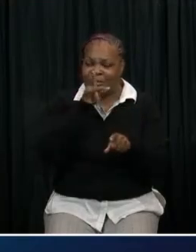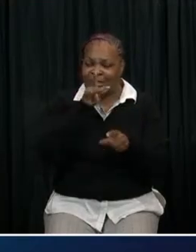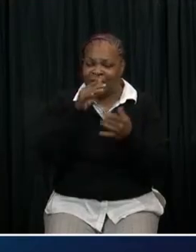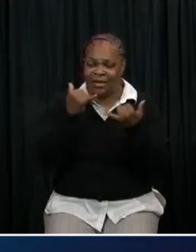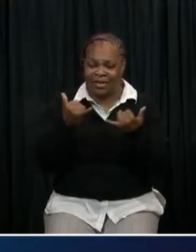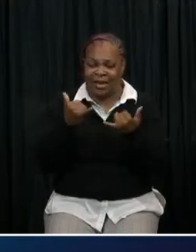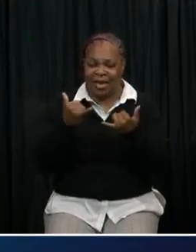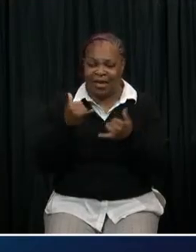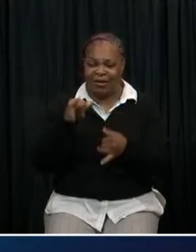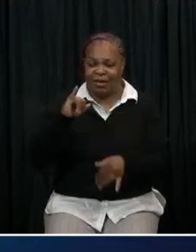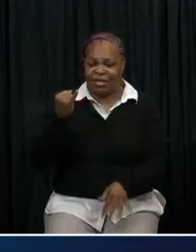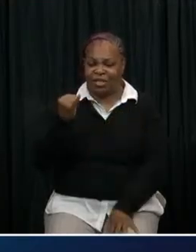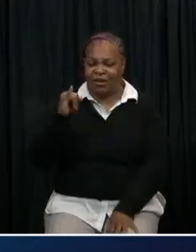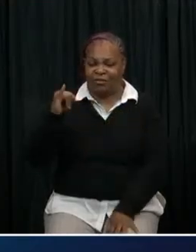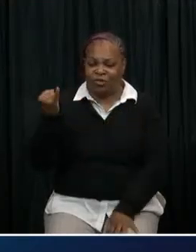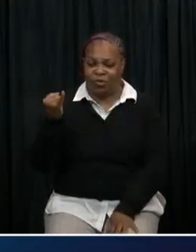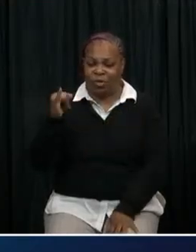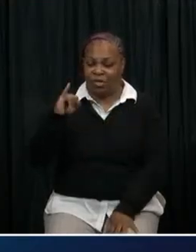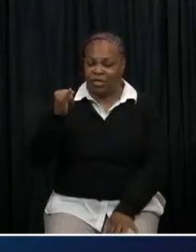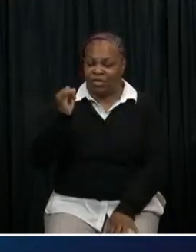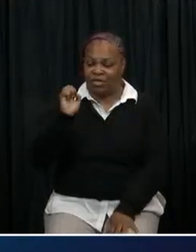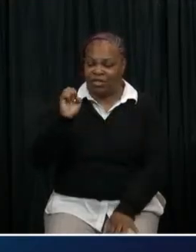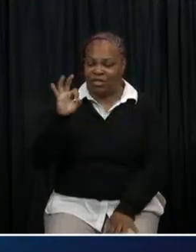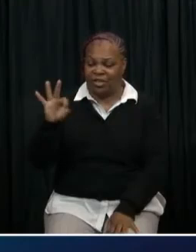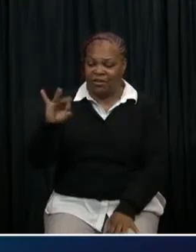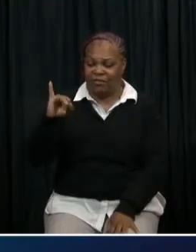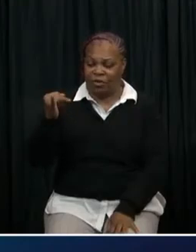Jeffrey Jordan in mic number 8.